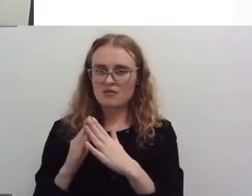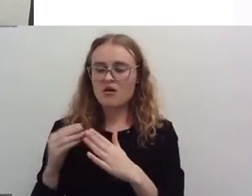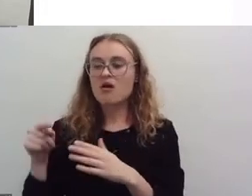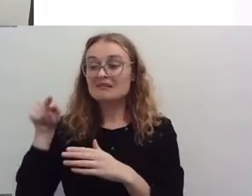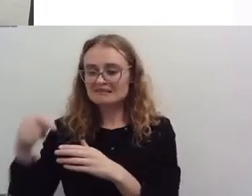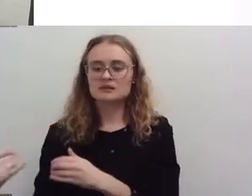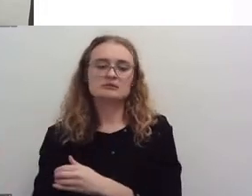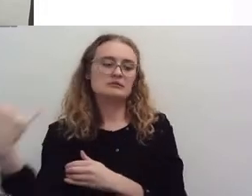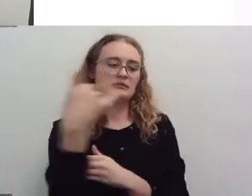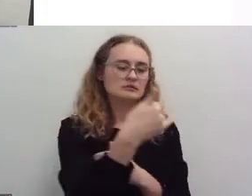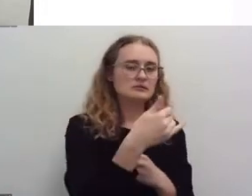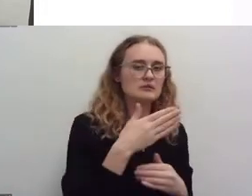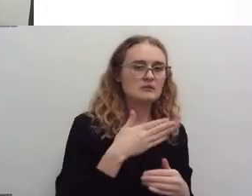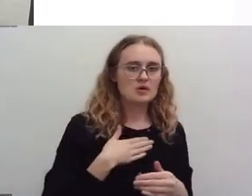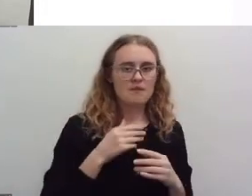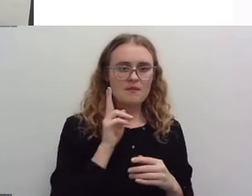gallstones.